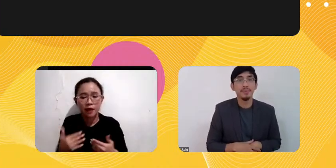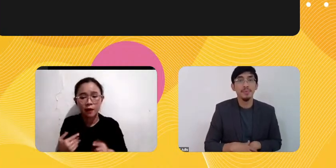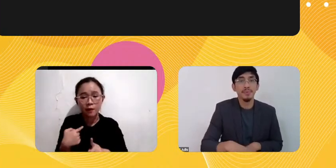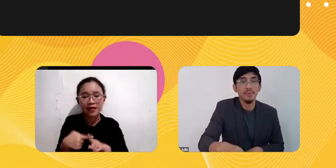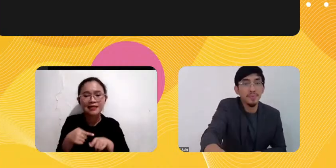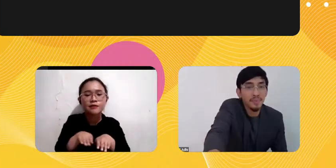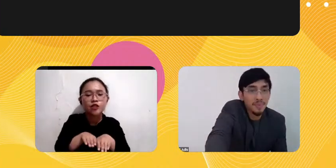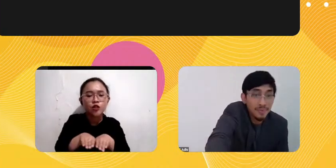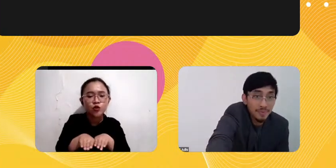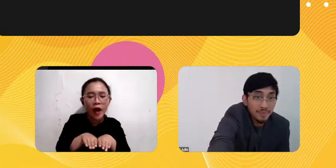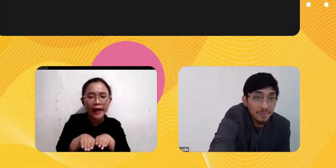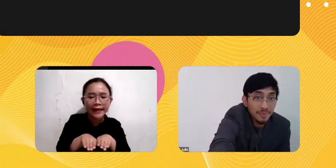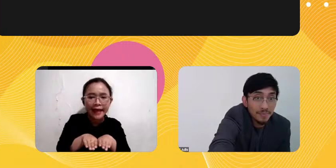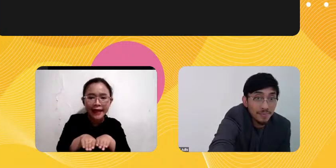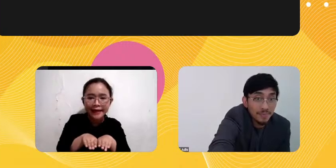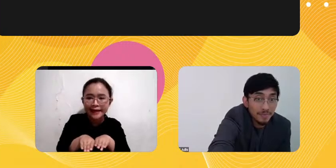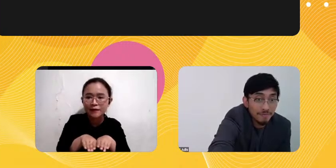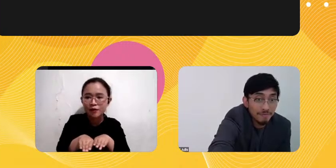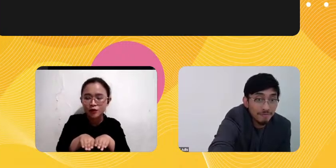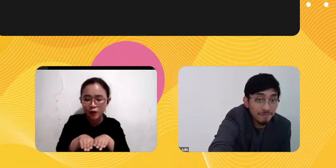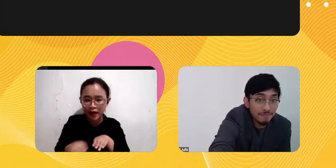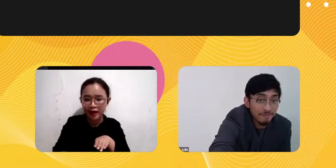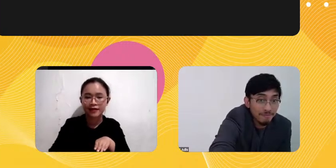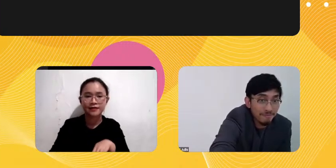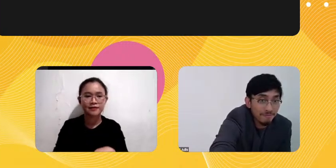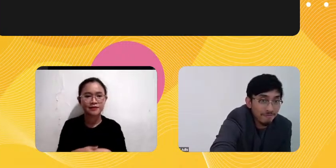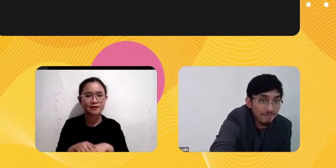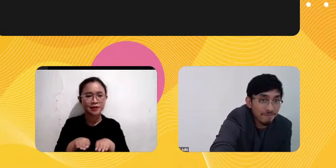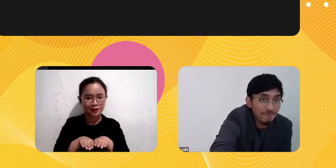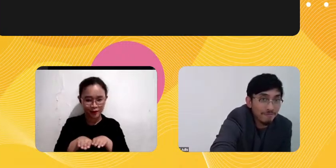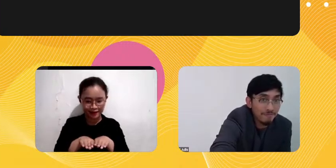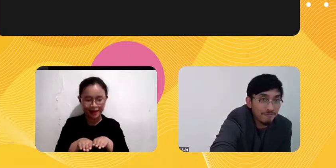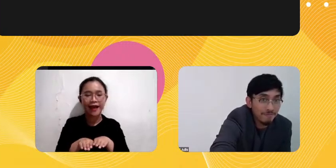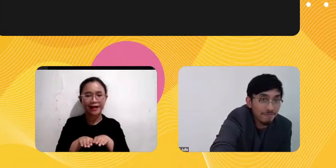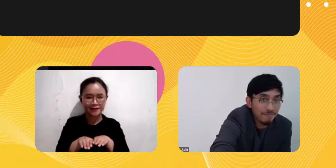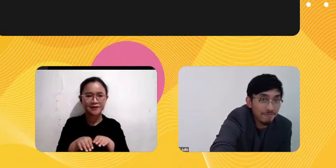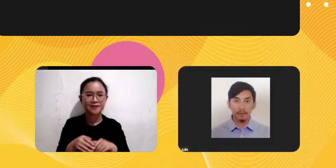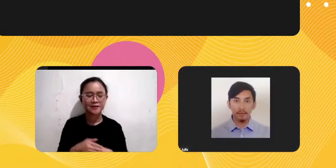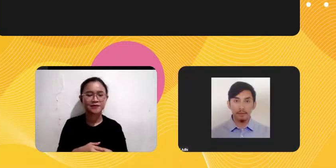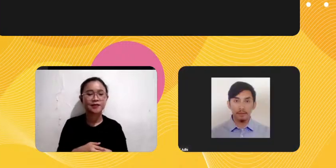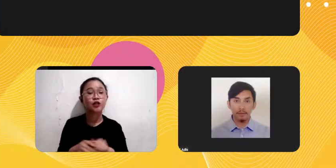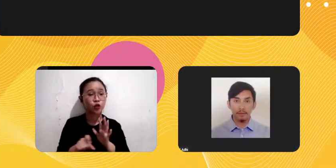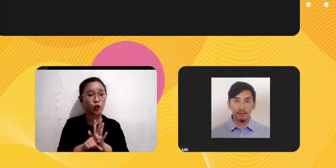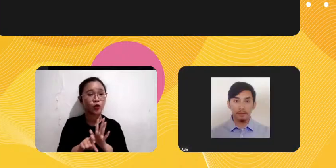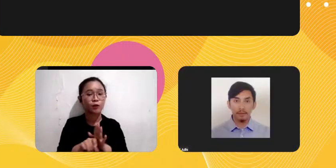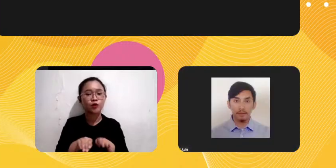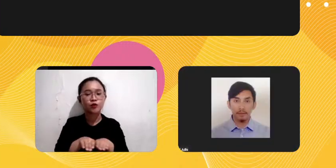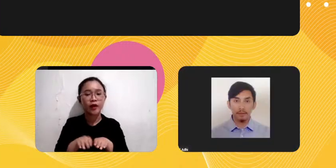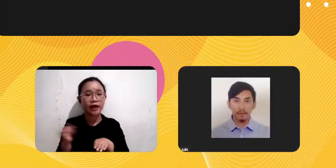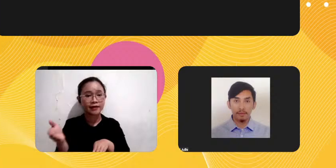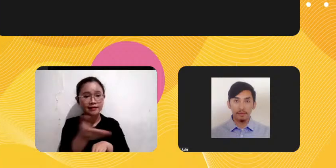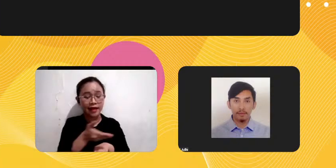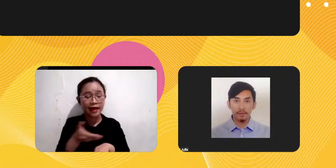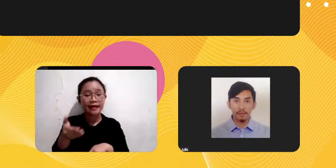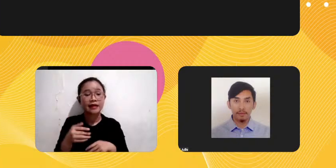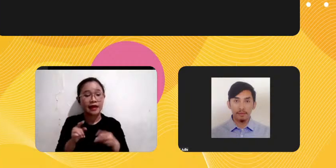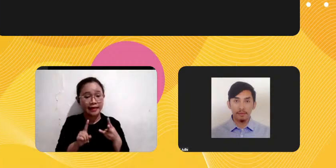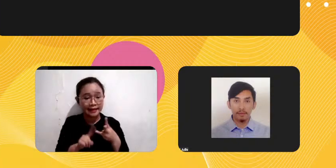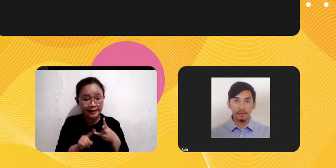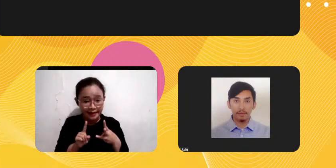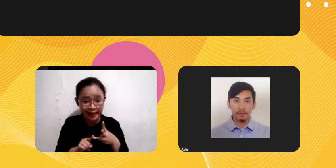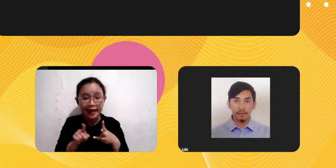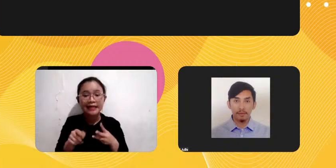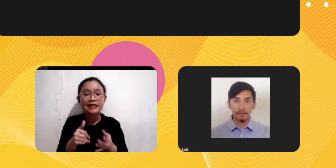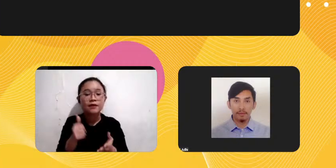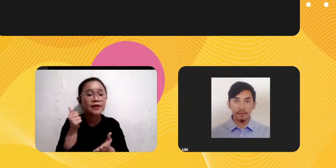them to protect themselves from sexual health risk, for example. And then the third point would be the importance